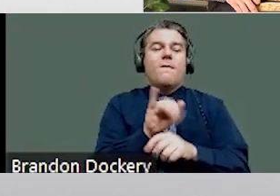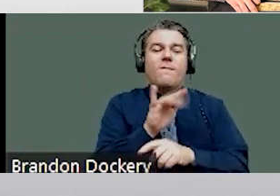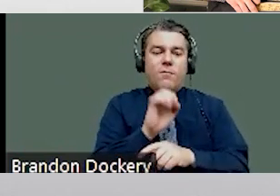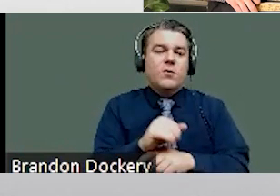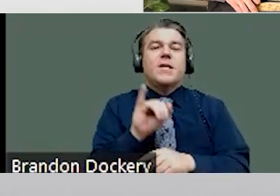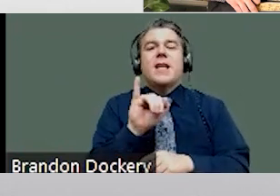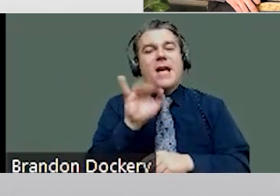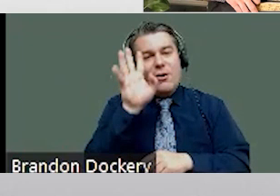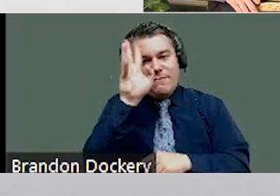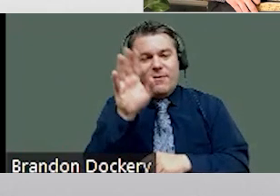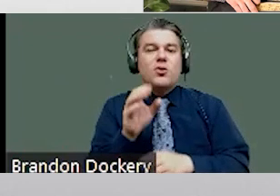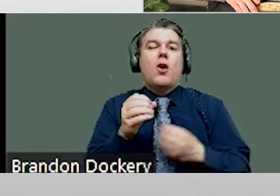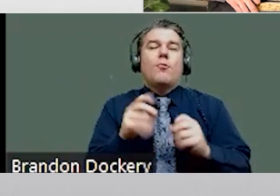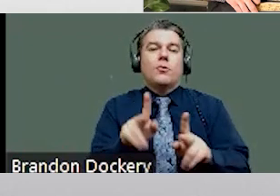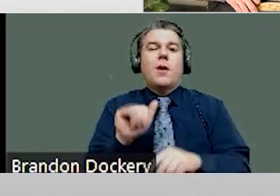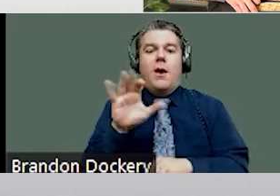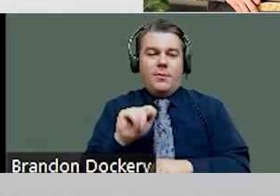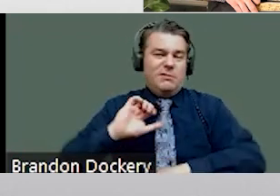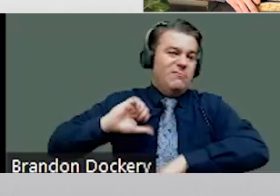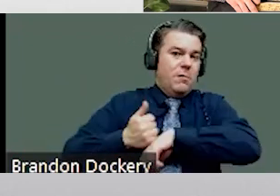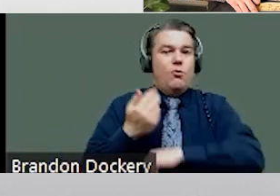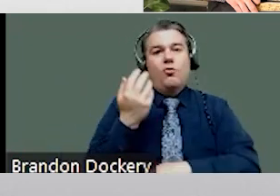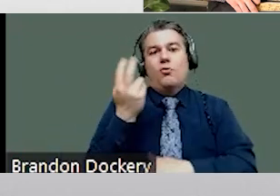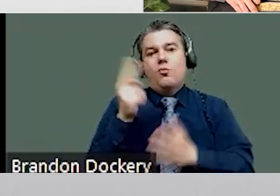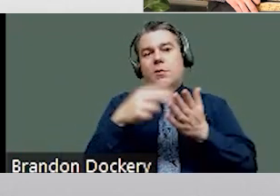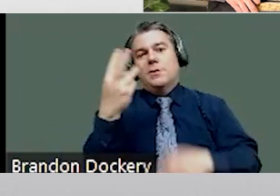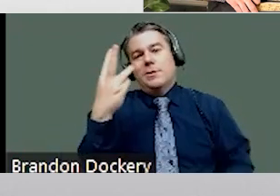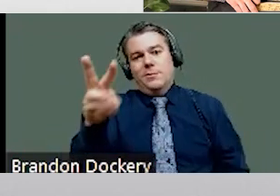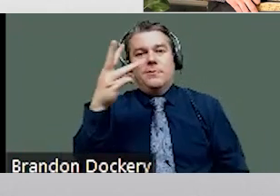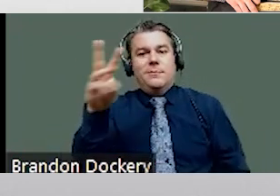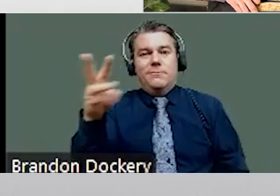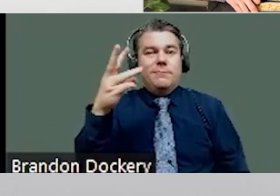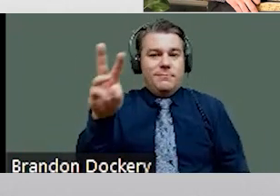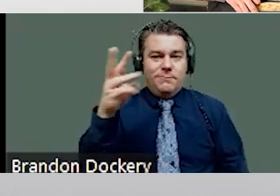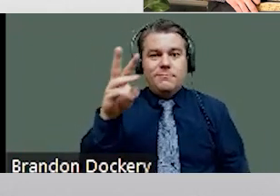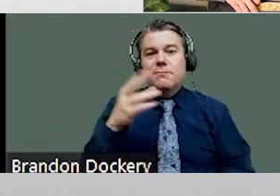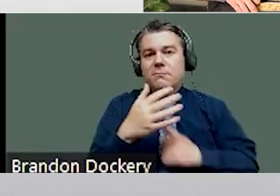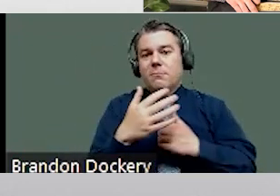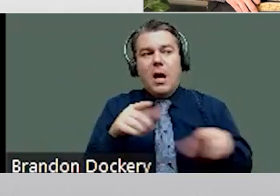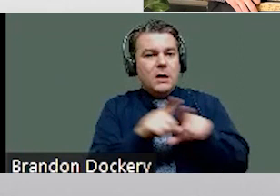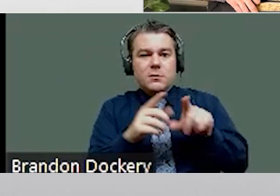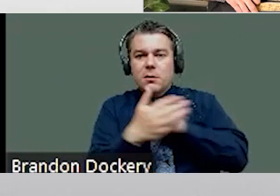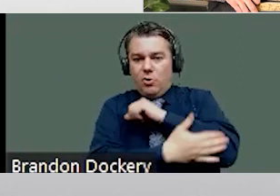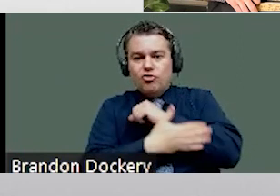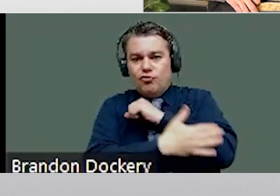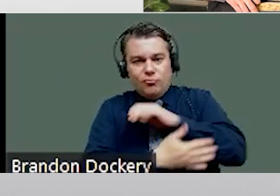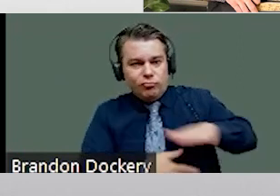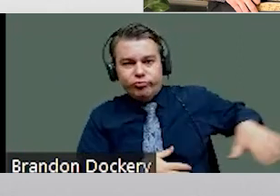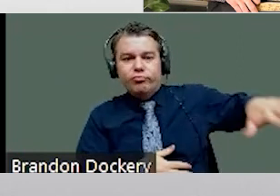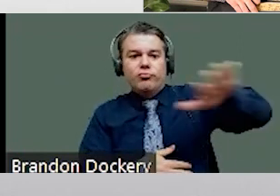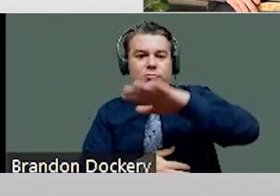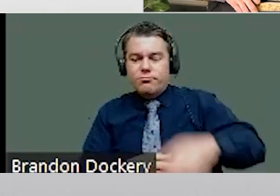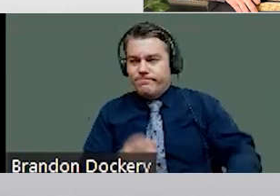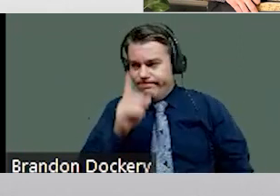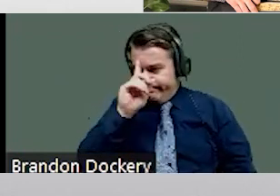Act, fully implemented in 2016. And in 2016, as a country, we signaled